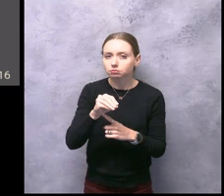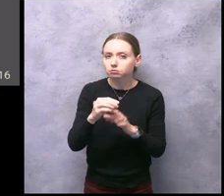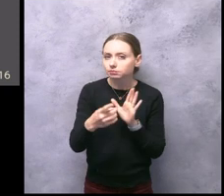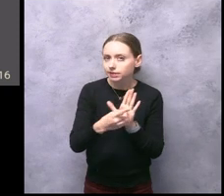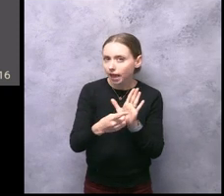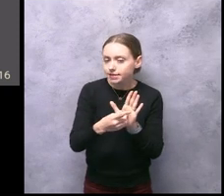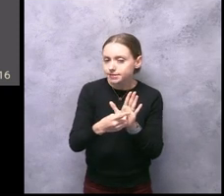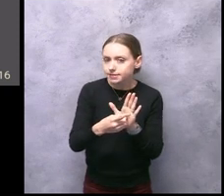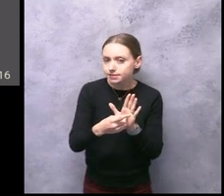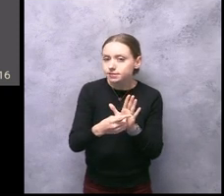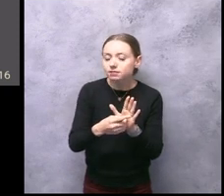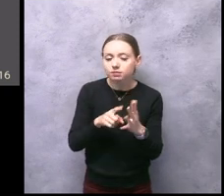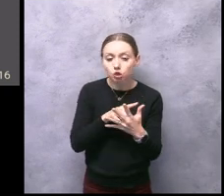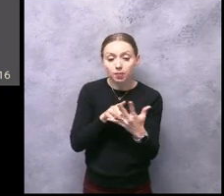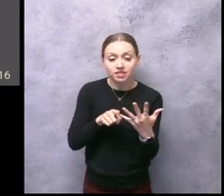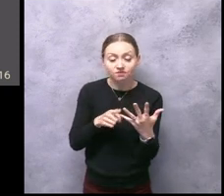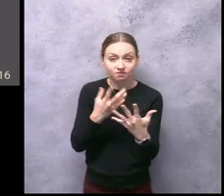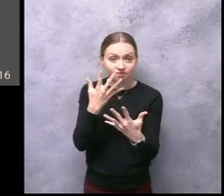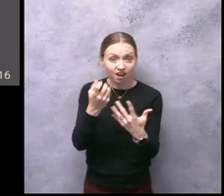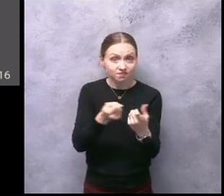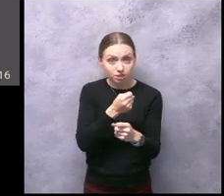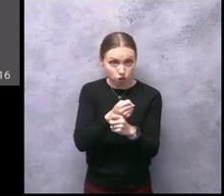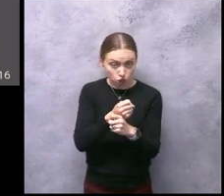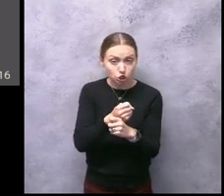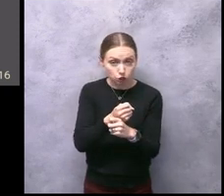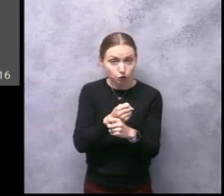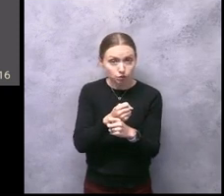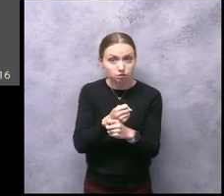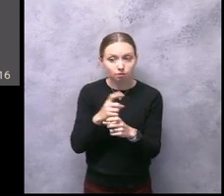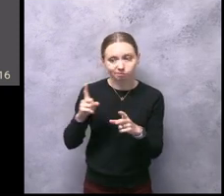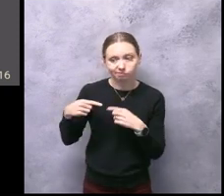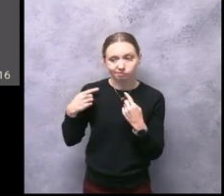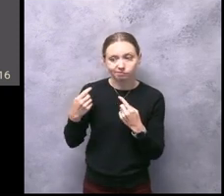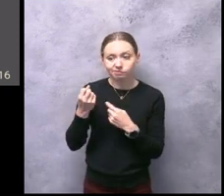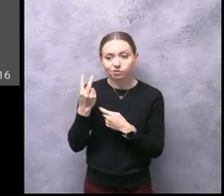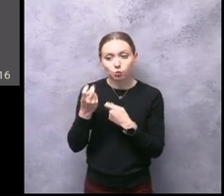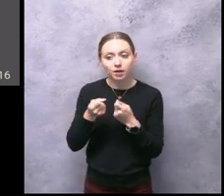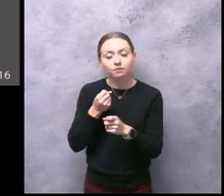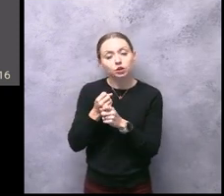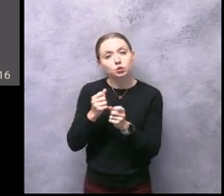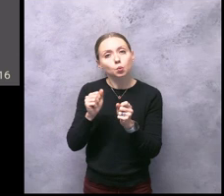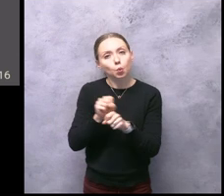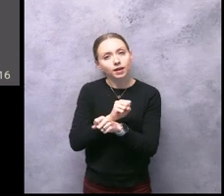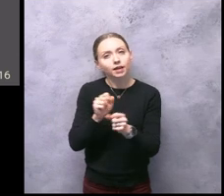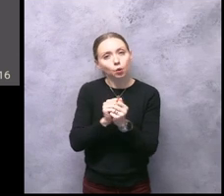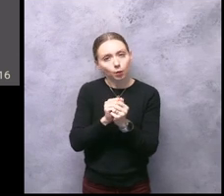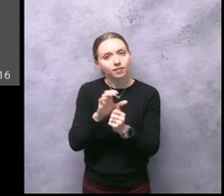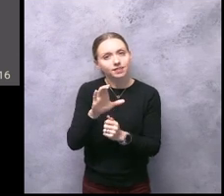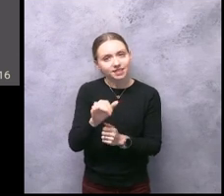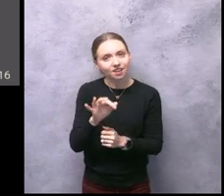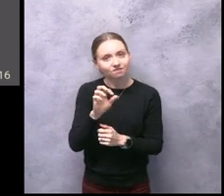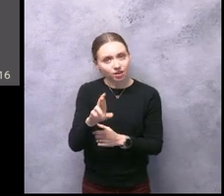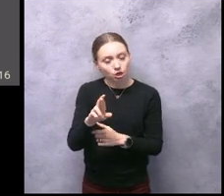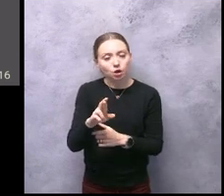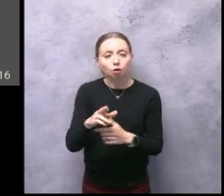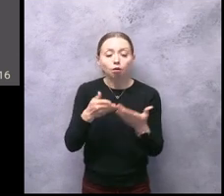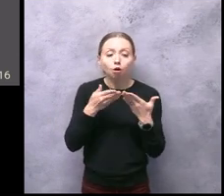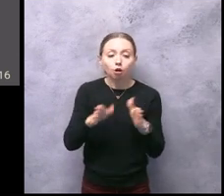5 years of the 12 historical years that we worked with Cypress-Fairbanks overall has been plus or